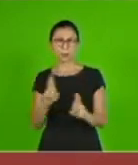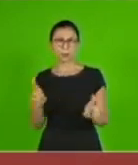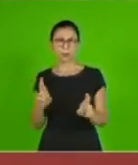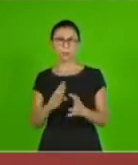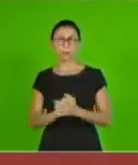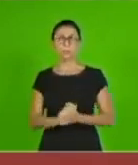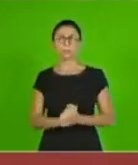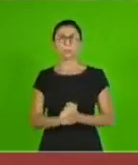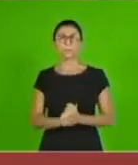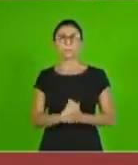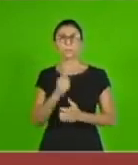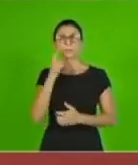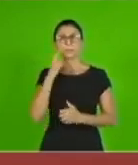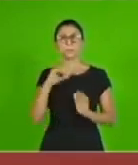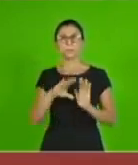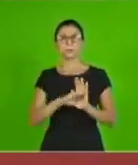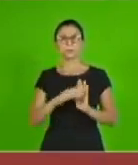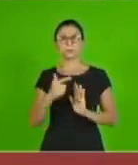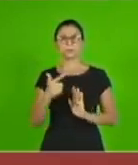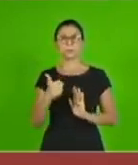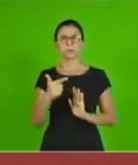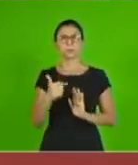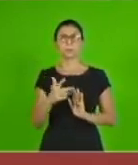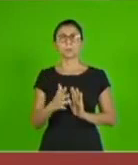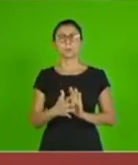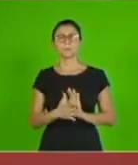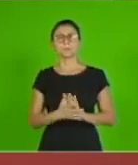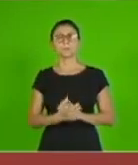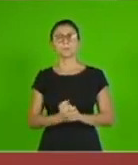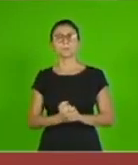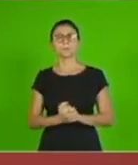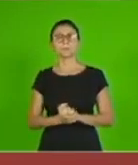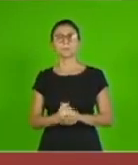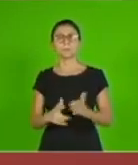So we see in chapter 12 of Luke,